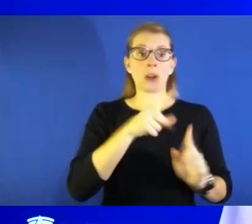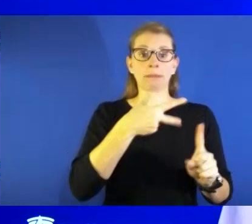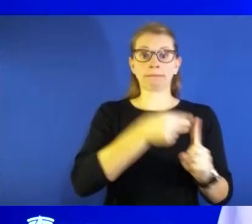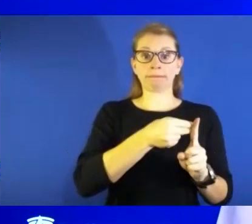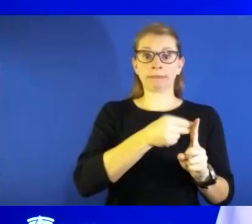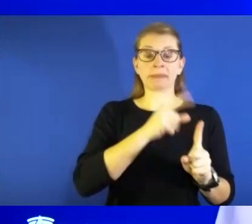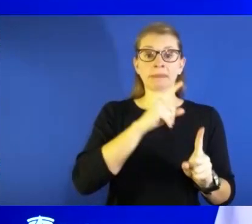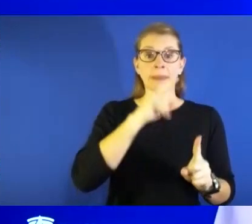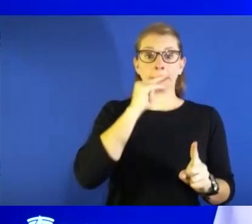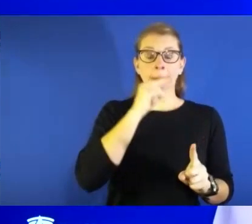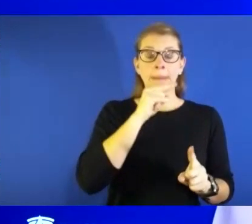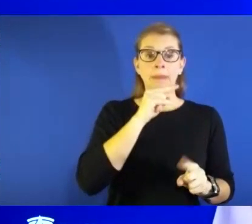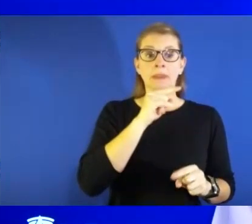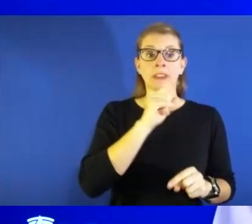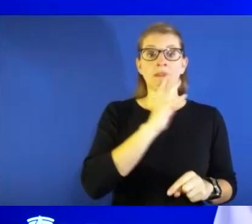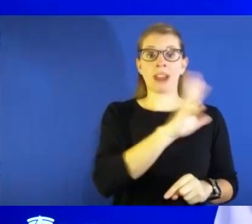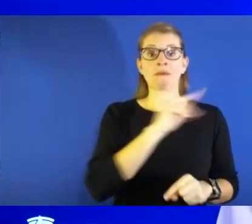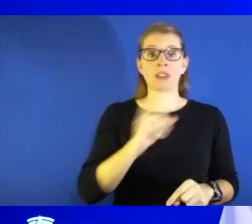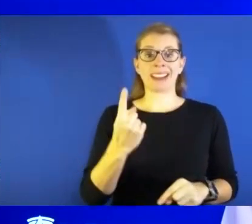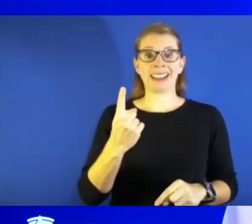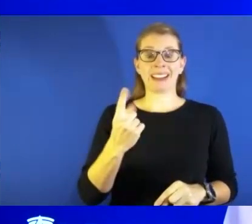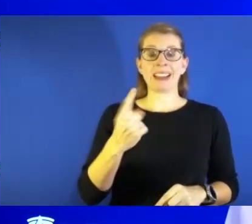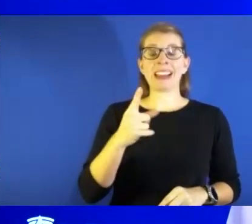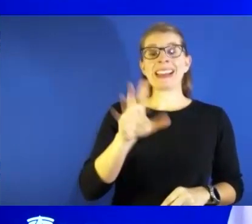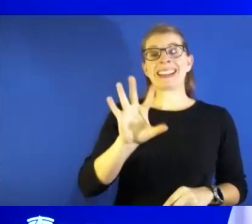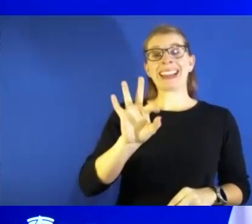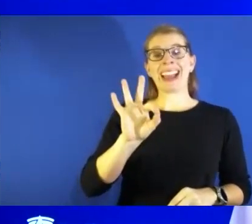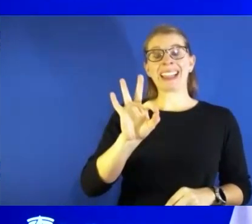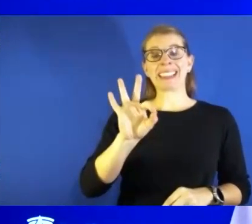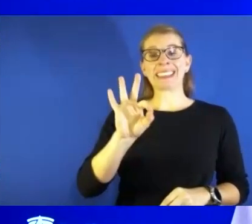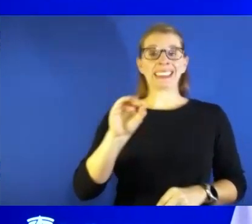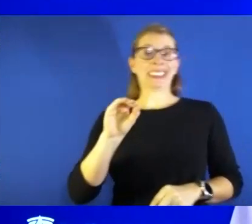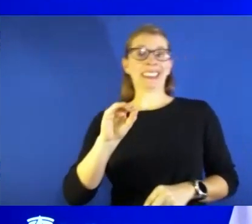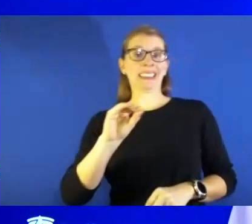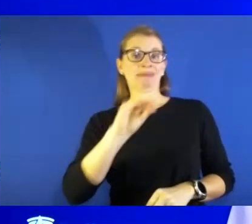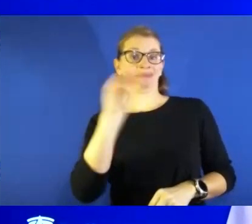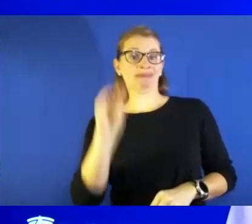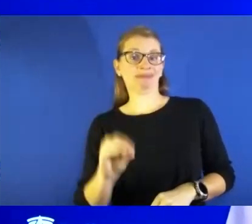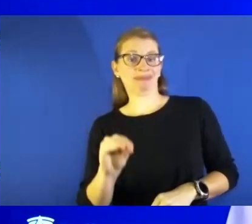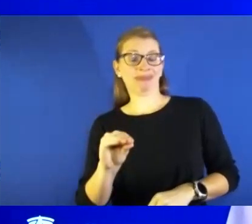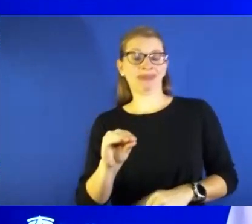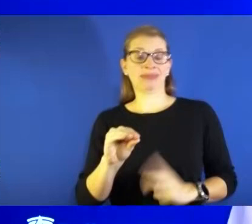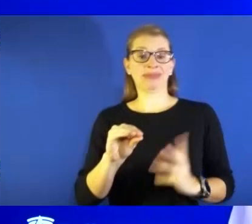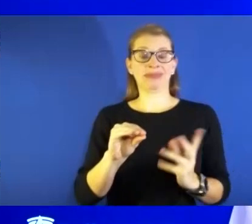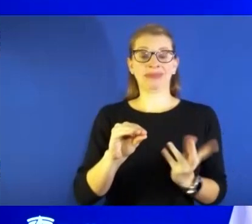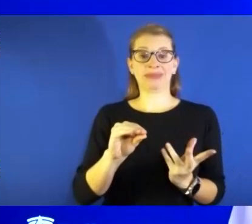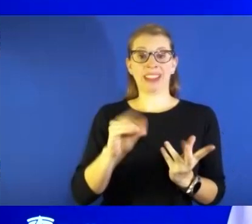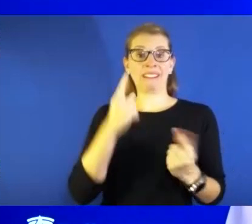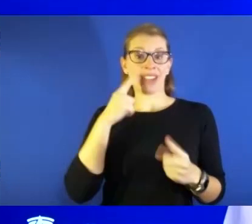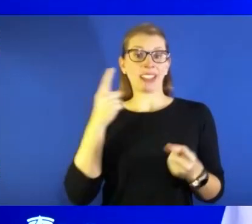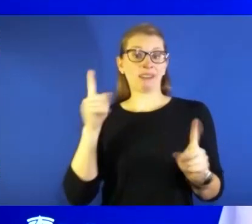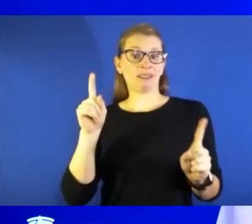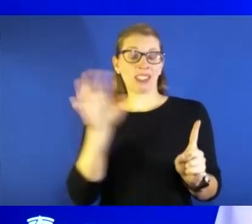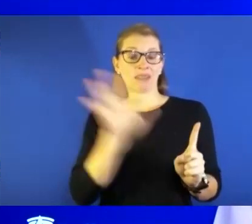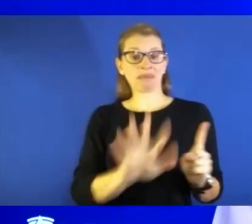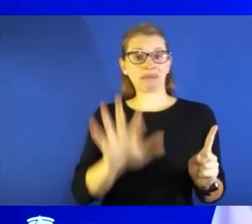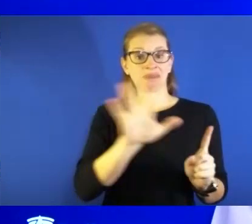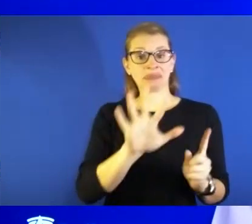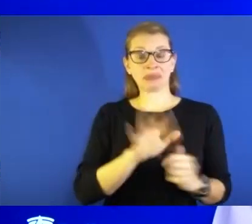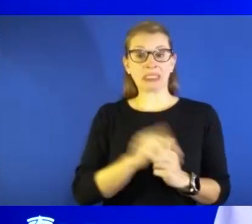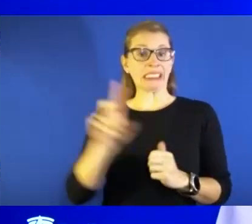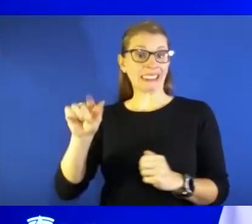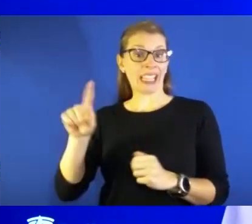about 91% effective or so. I'm curious, this probably goes along with the data that you've